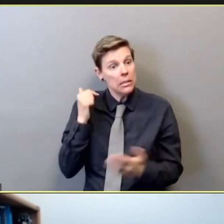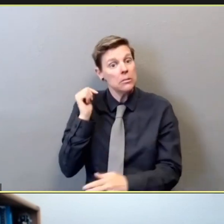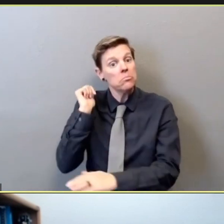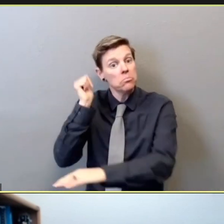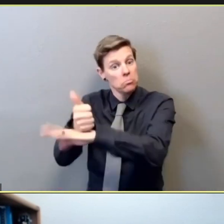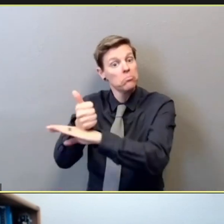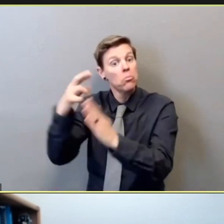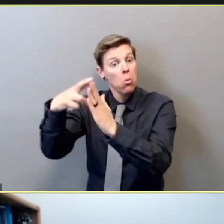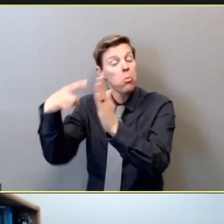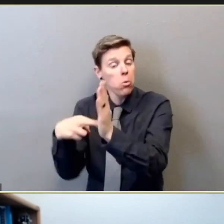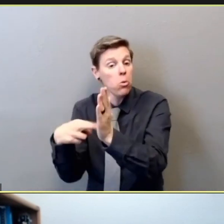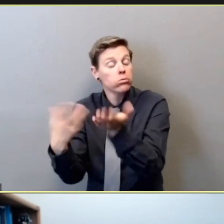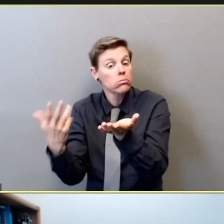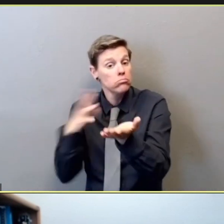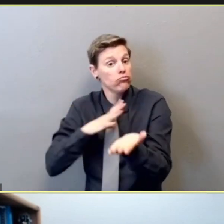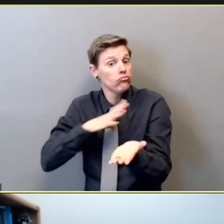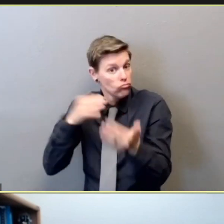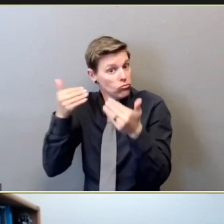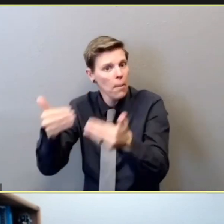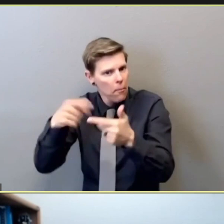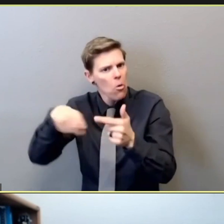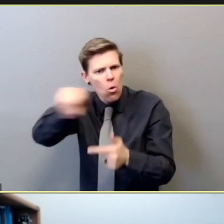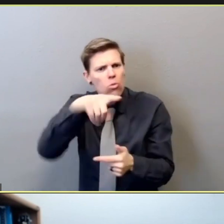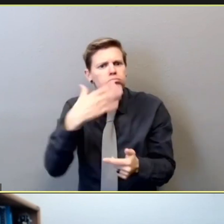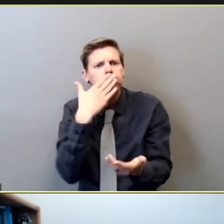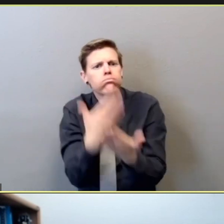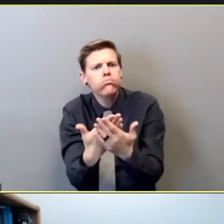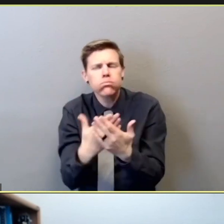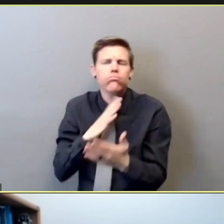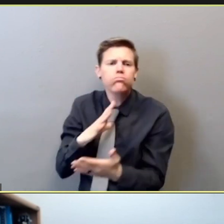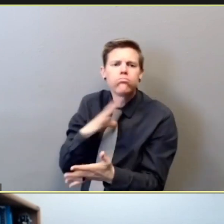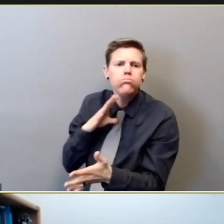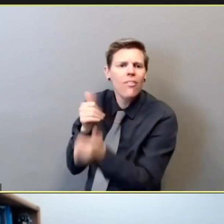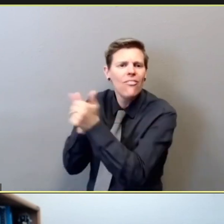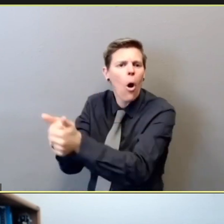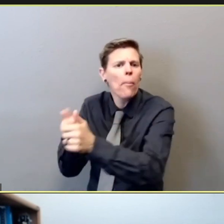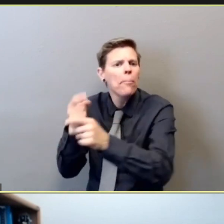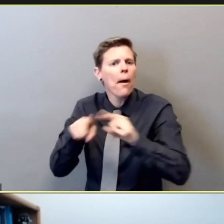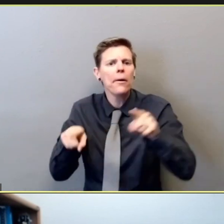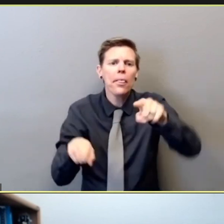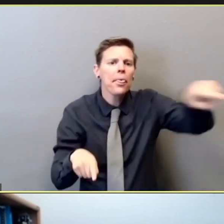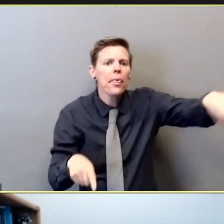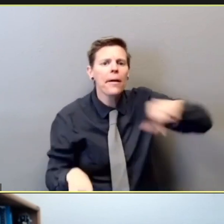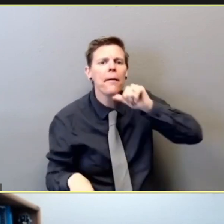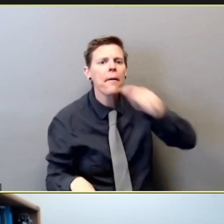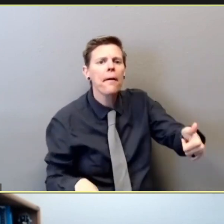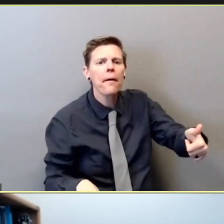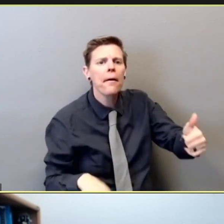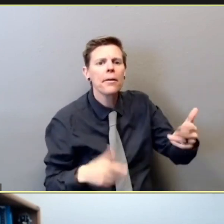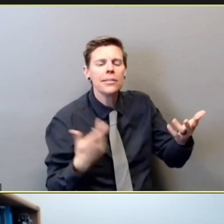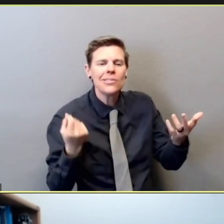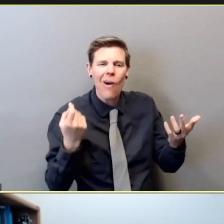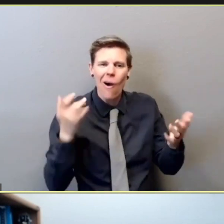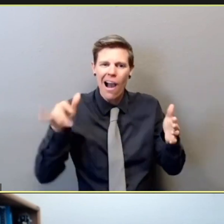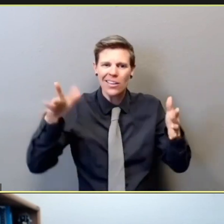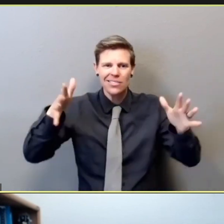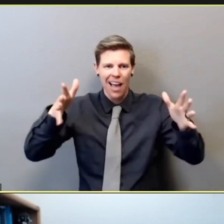And so we believe it had some beneficial effect. And I think if we saw,